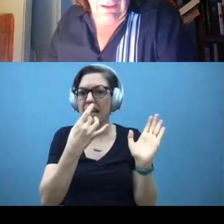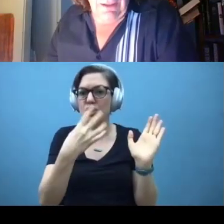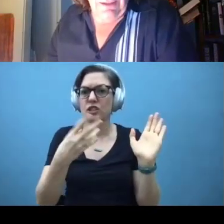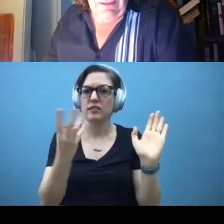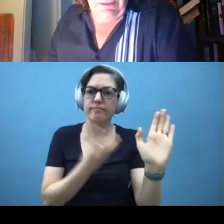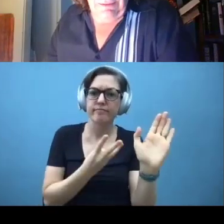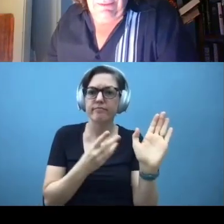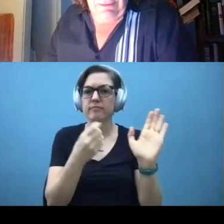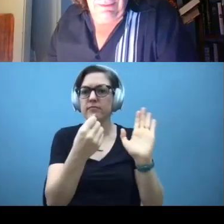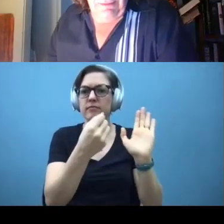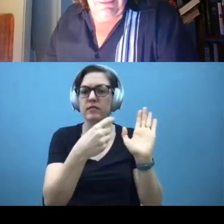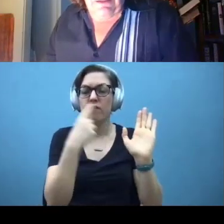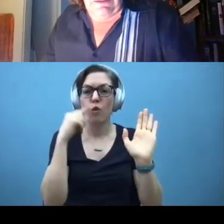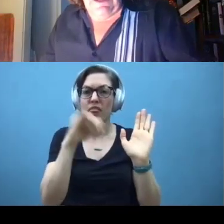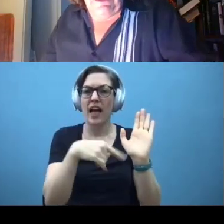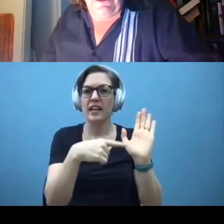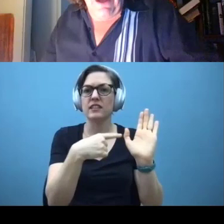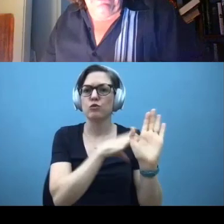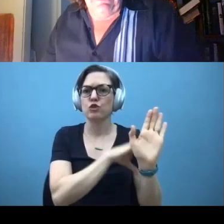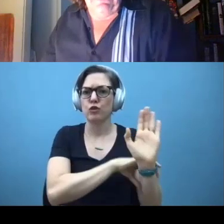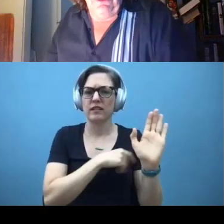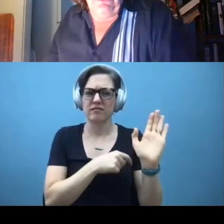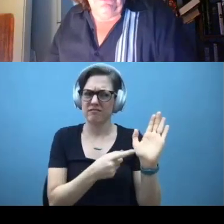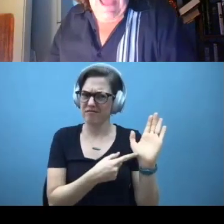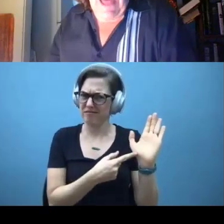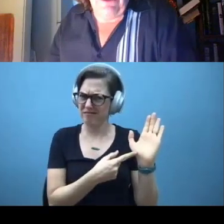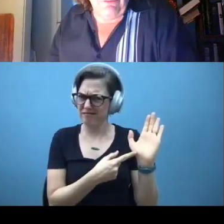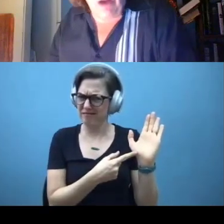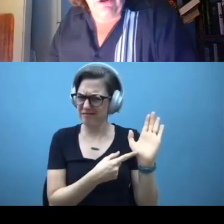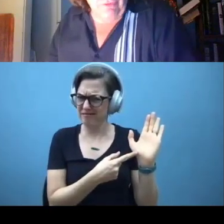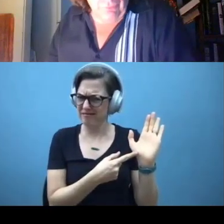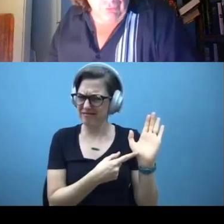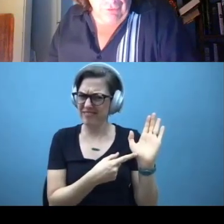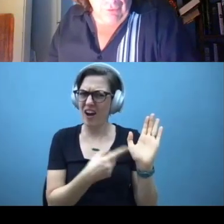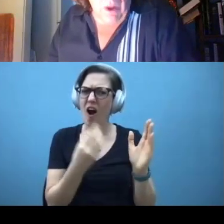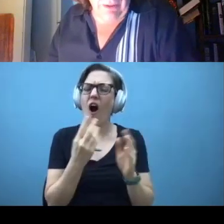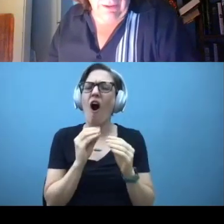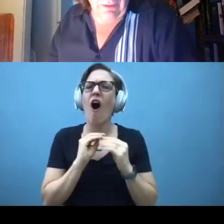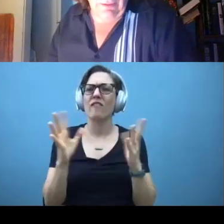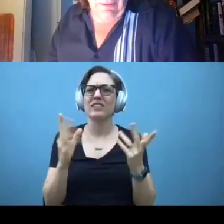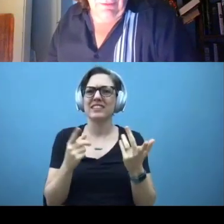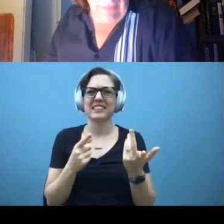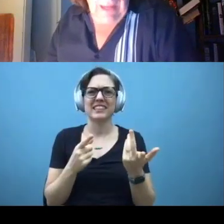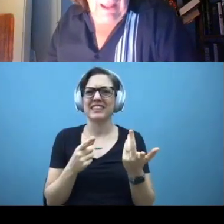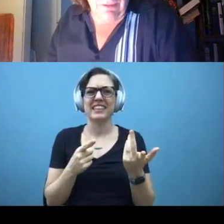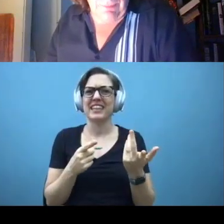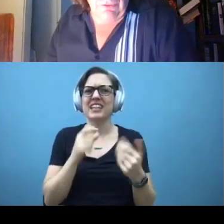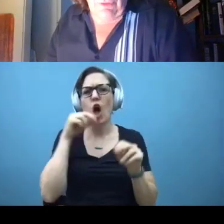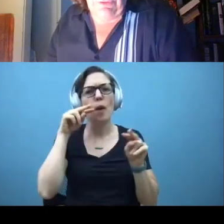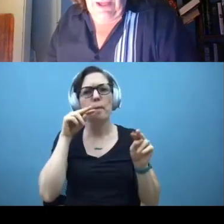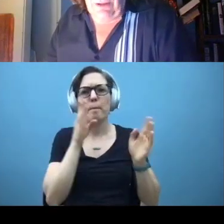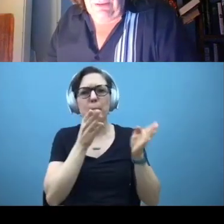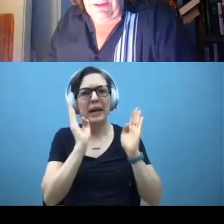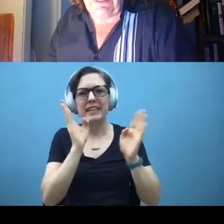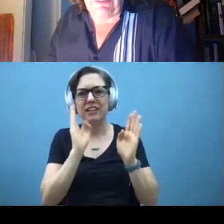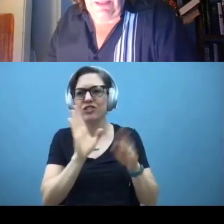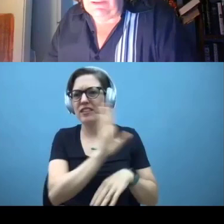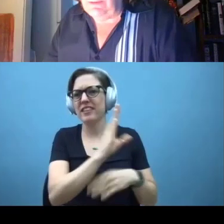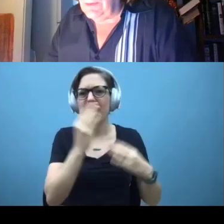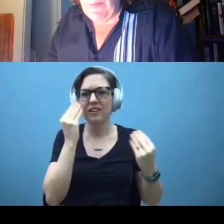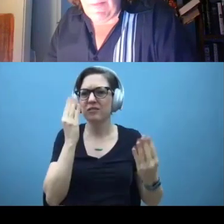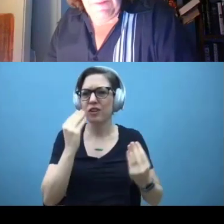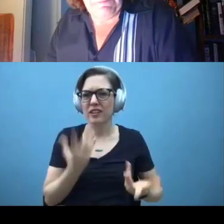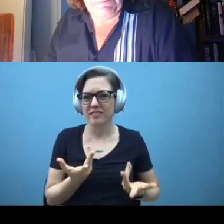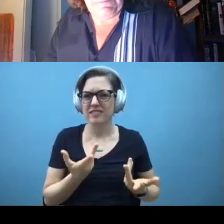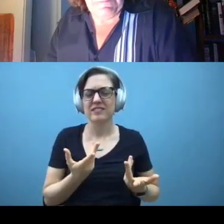restraint, they're clearly not use of data to monitor, improve the quality. So that has to be drilled down on. Next slide,